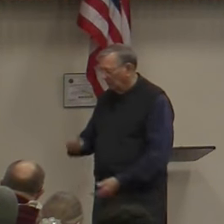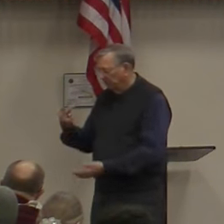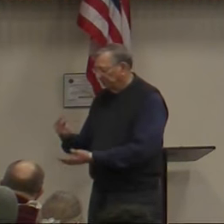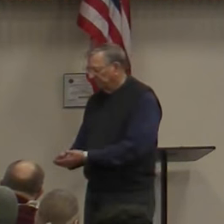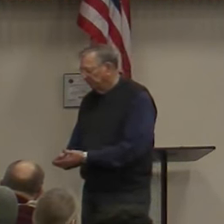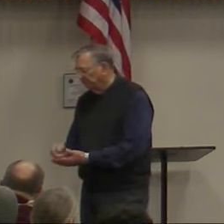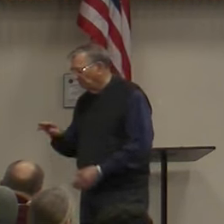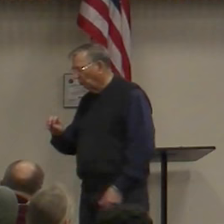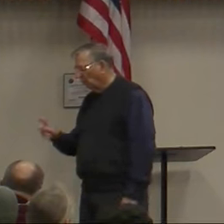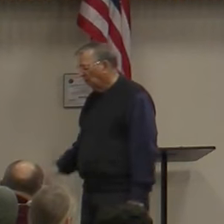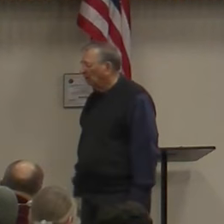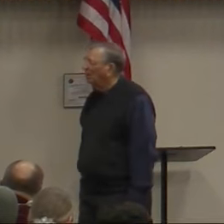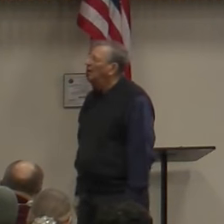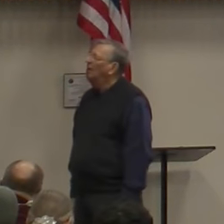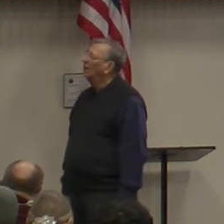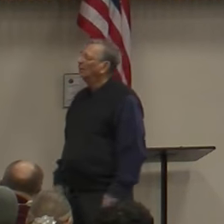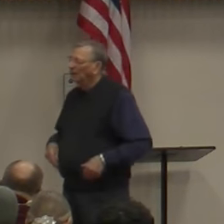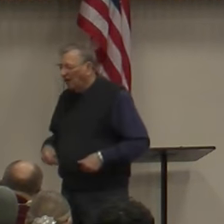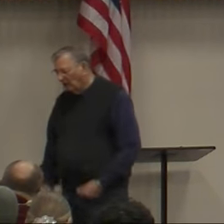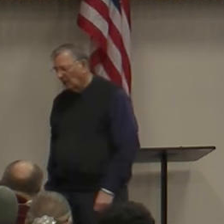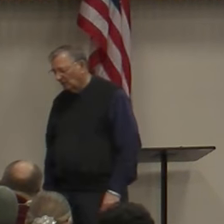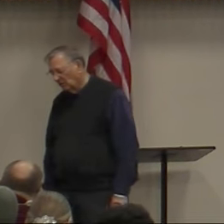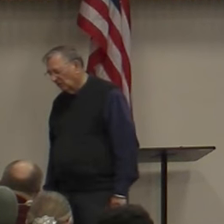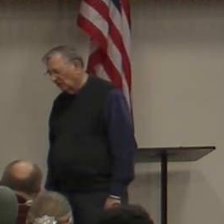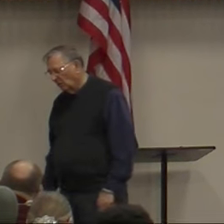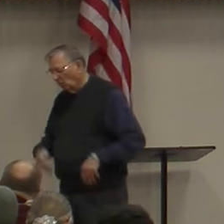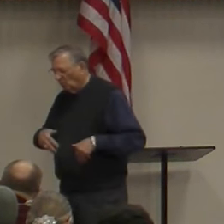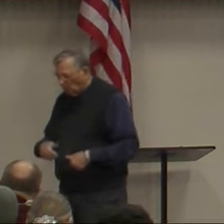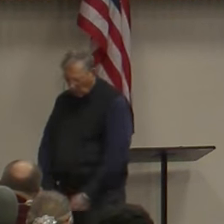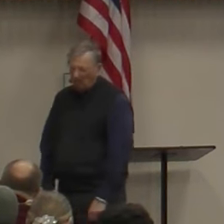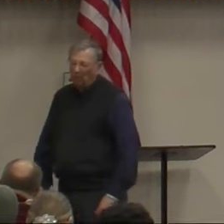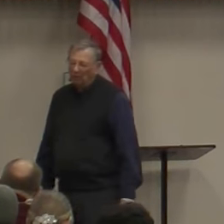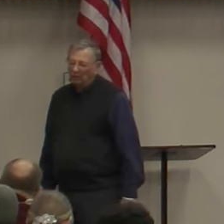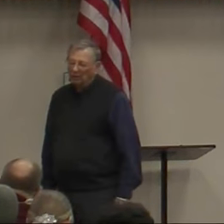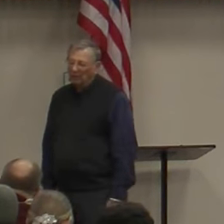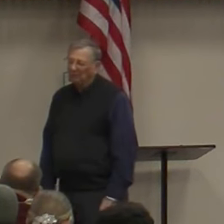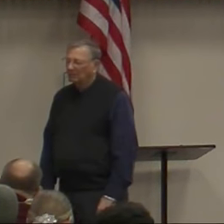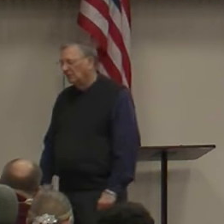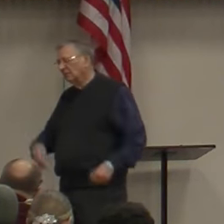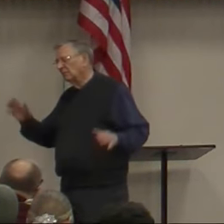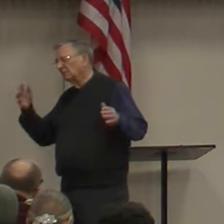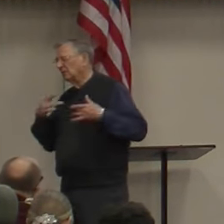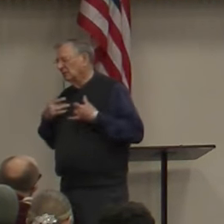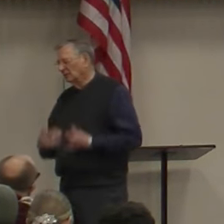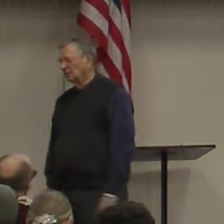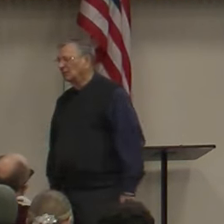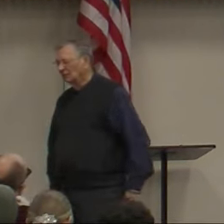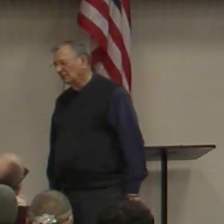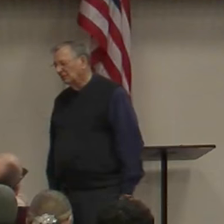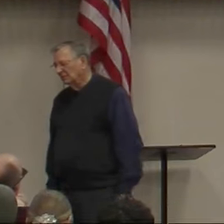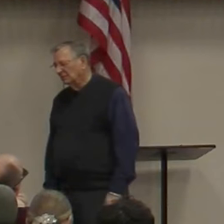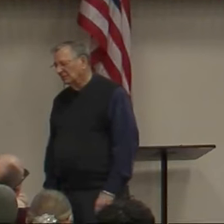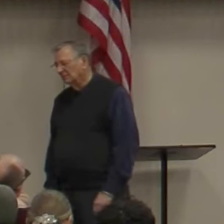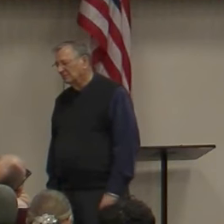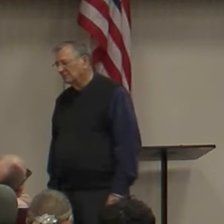brook, tired, weary, hurting. Let's read this text together, verse 1 through verse 14 of 1